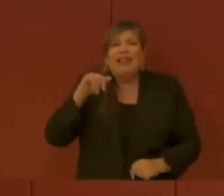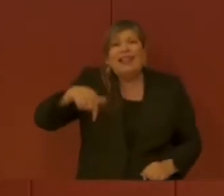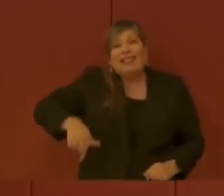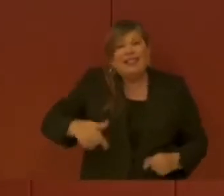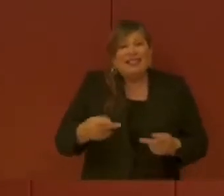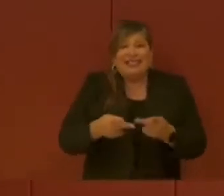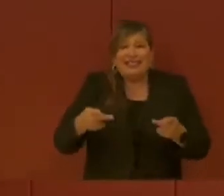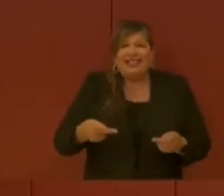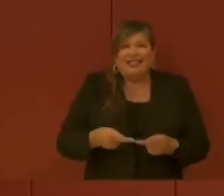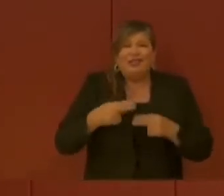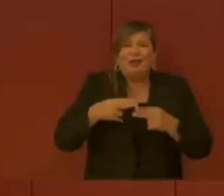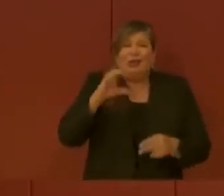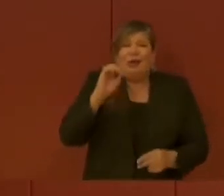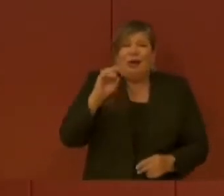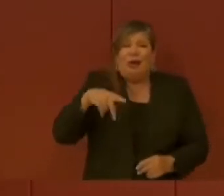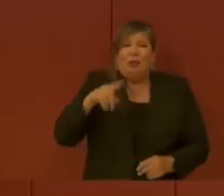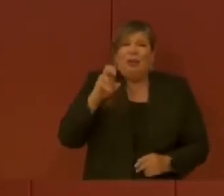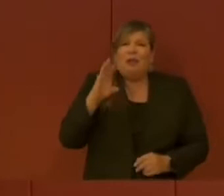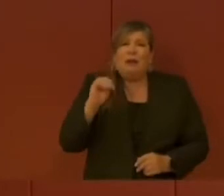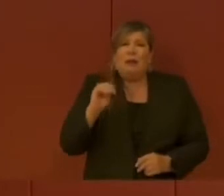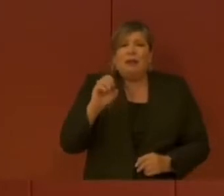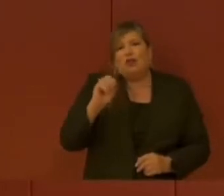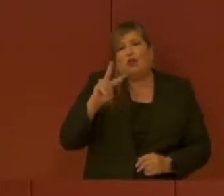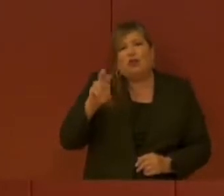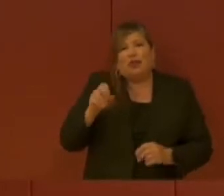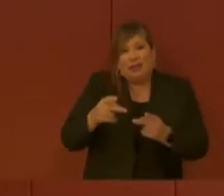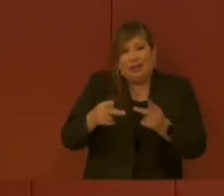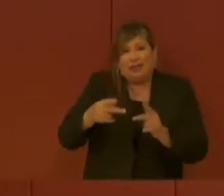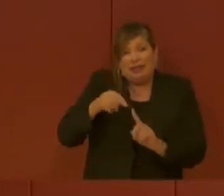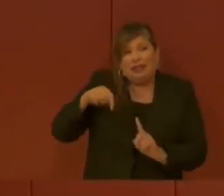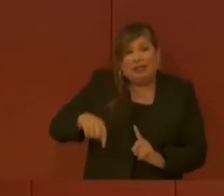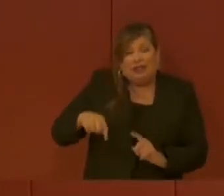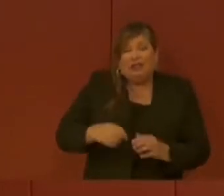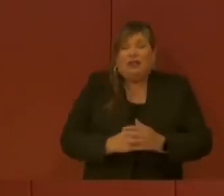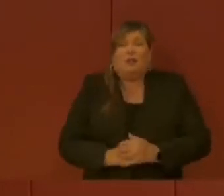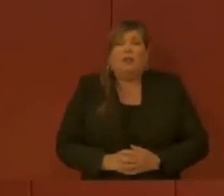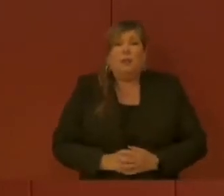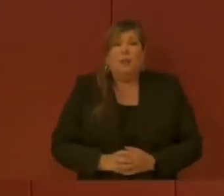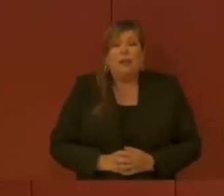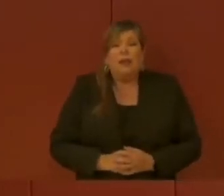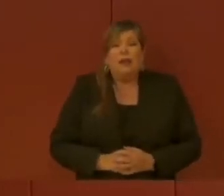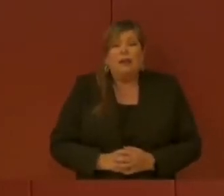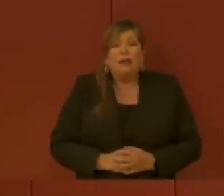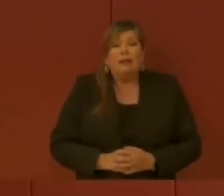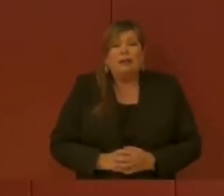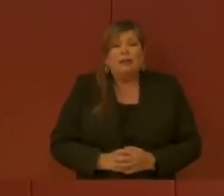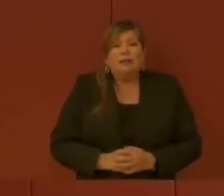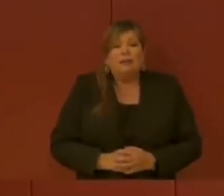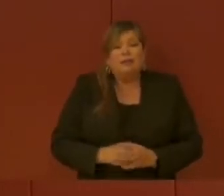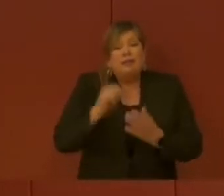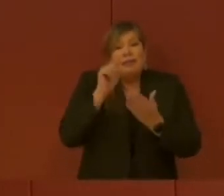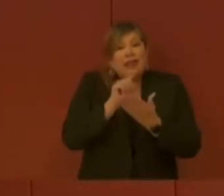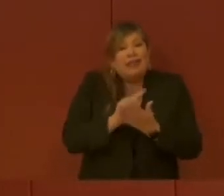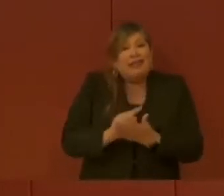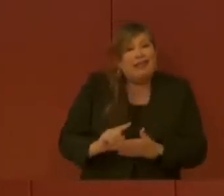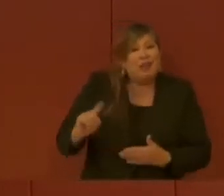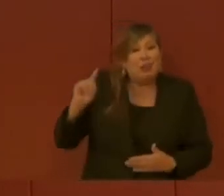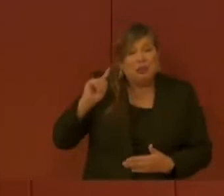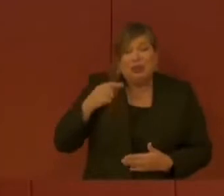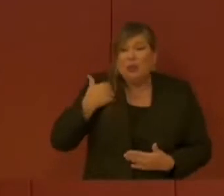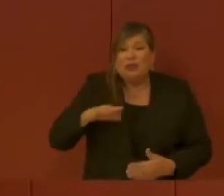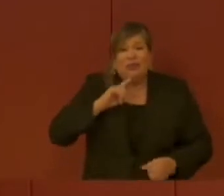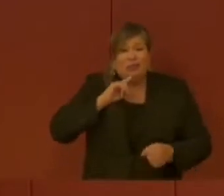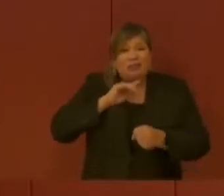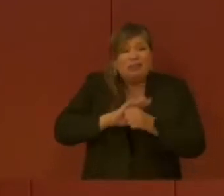site. Last week, we began our week in the Central Valley committing to a 58%